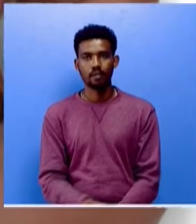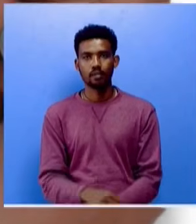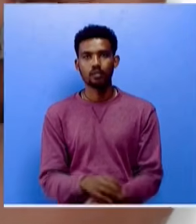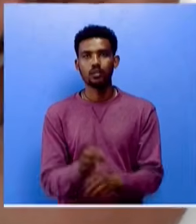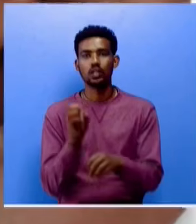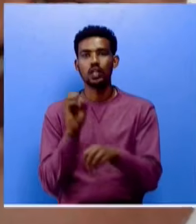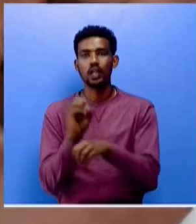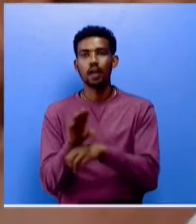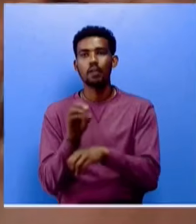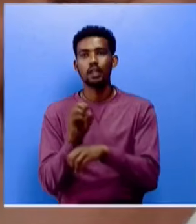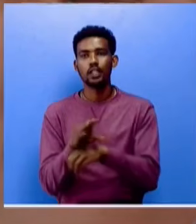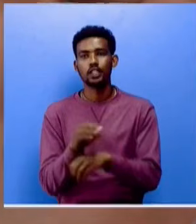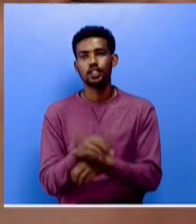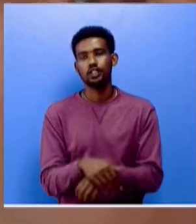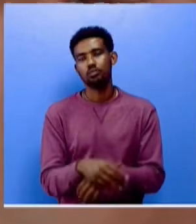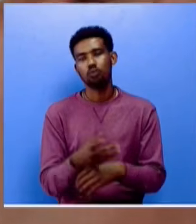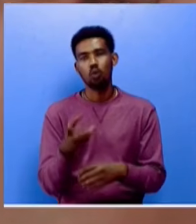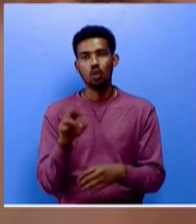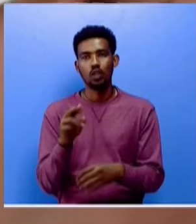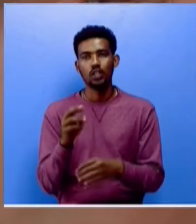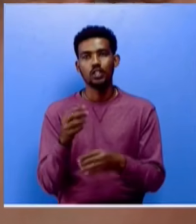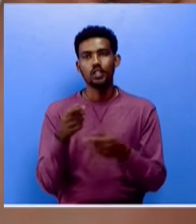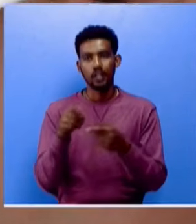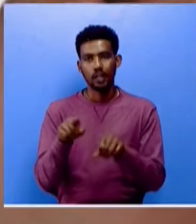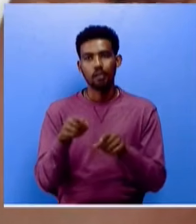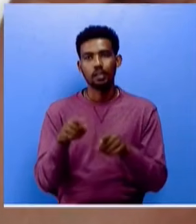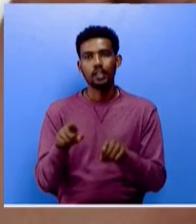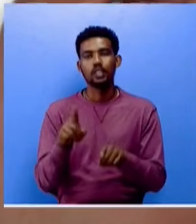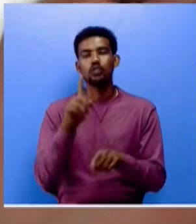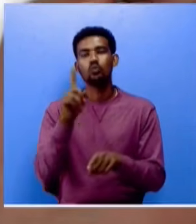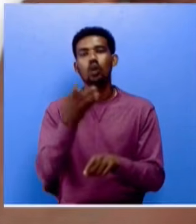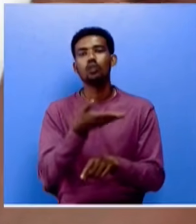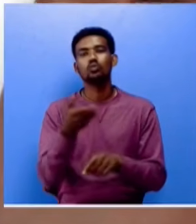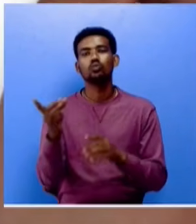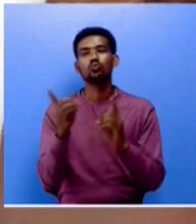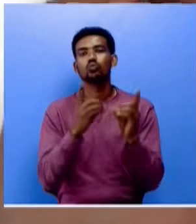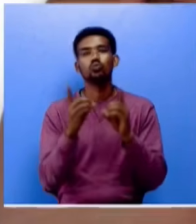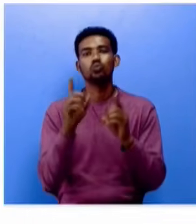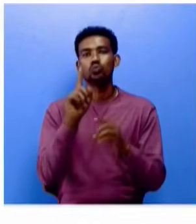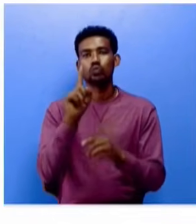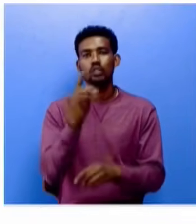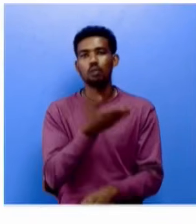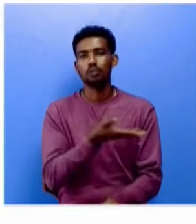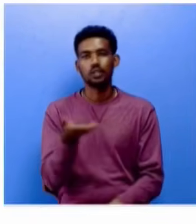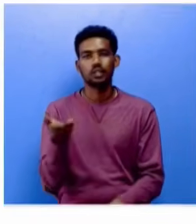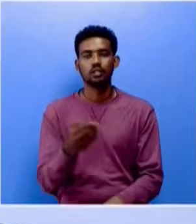A recommendation. Recommending someone to do something.